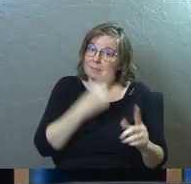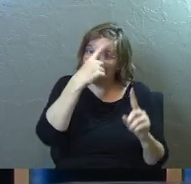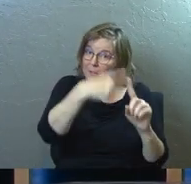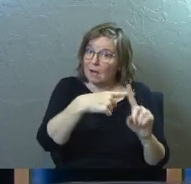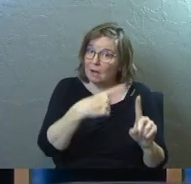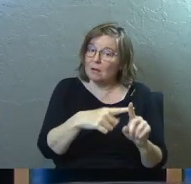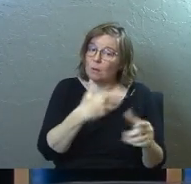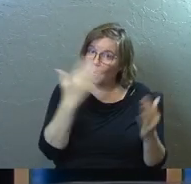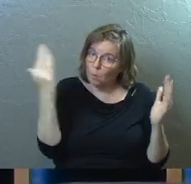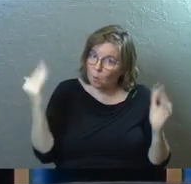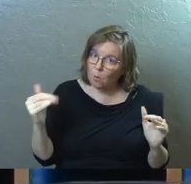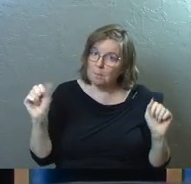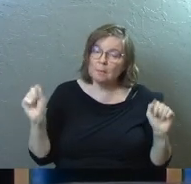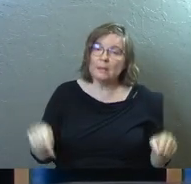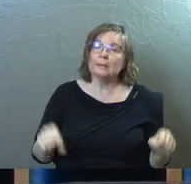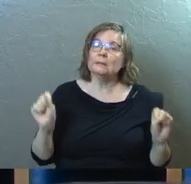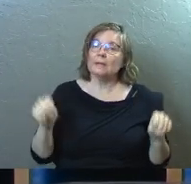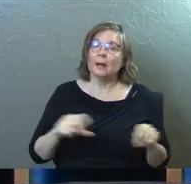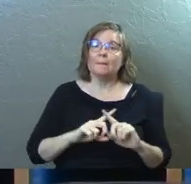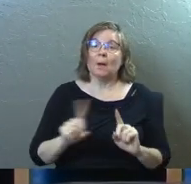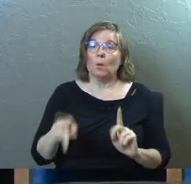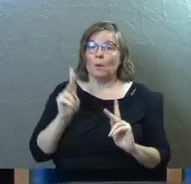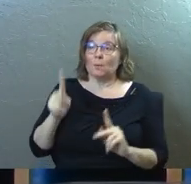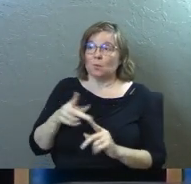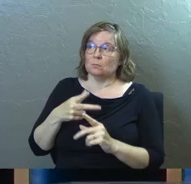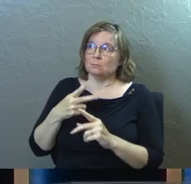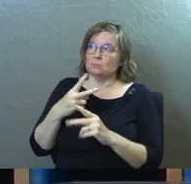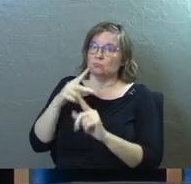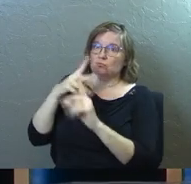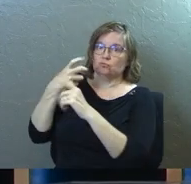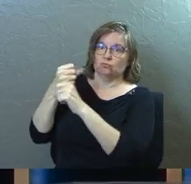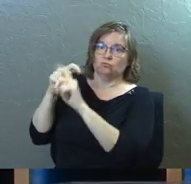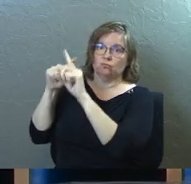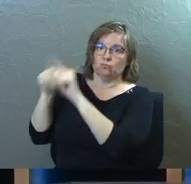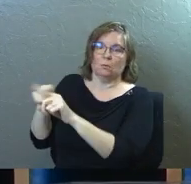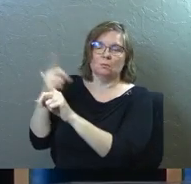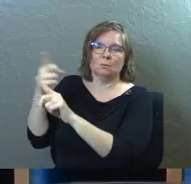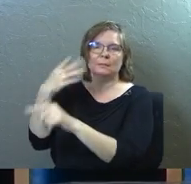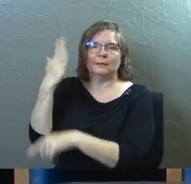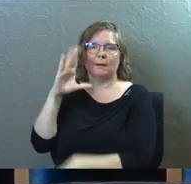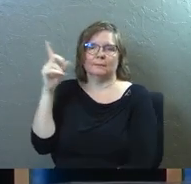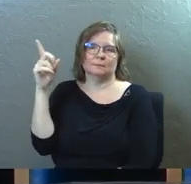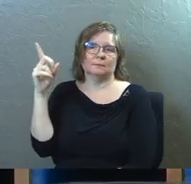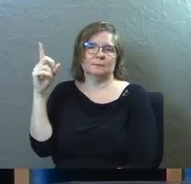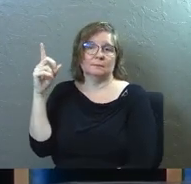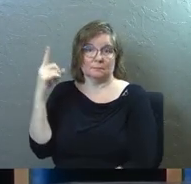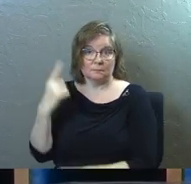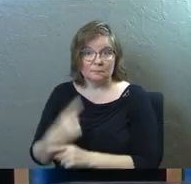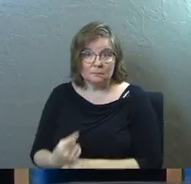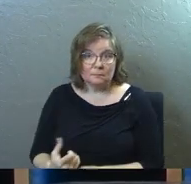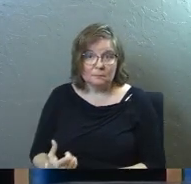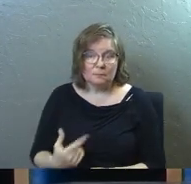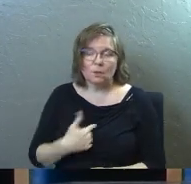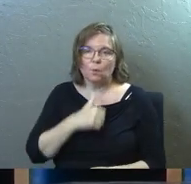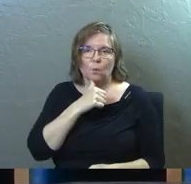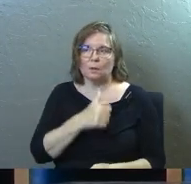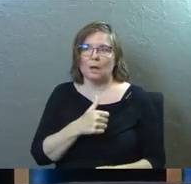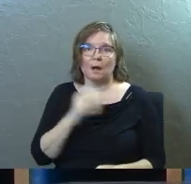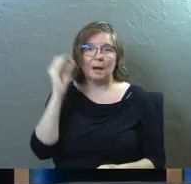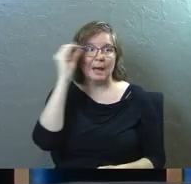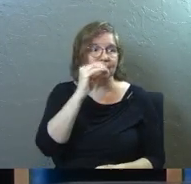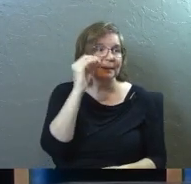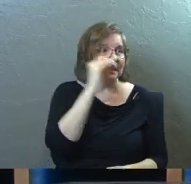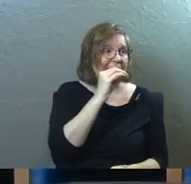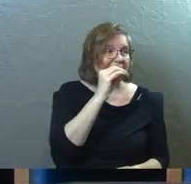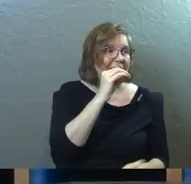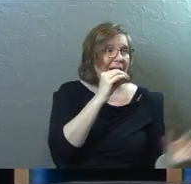another. We can have hopes for good things for one another, but the only person whose voice is the loudest is God's, right? So that we're not placing opinions